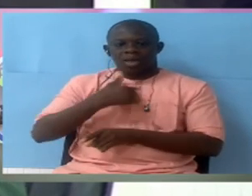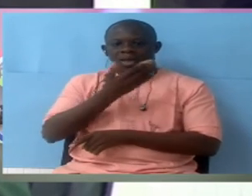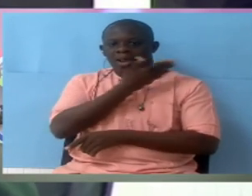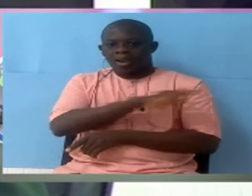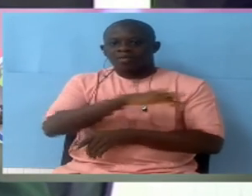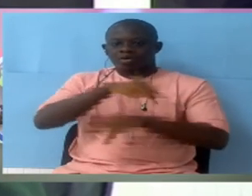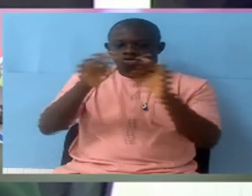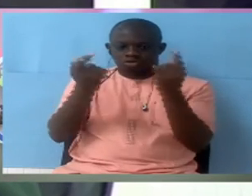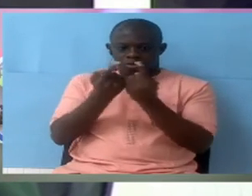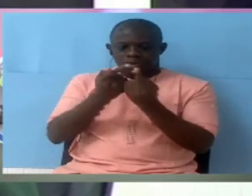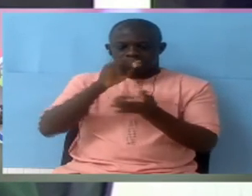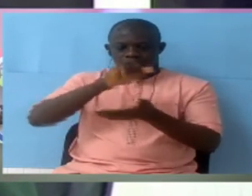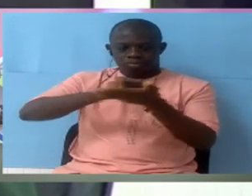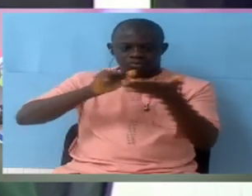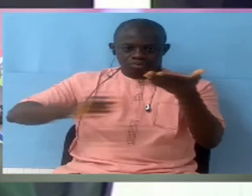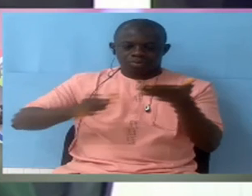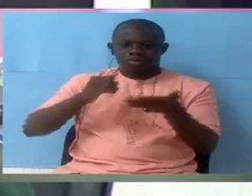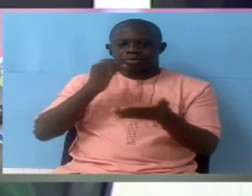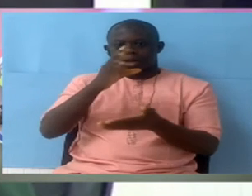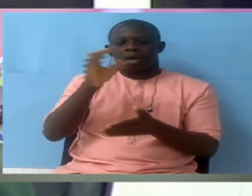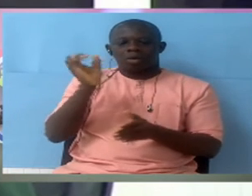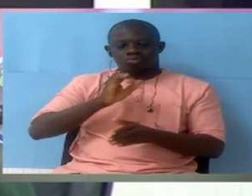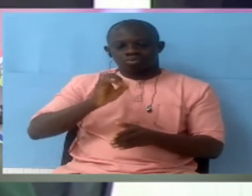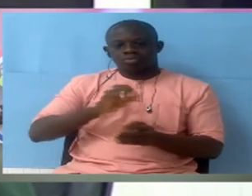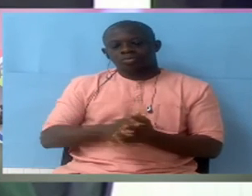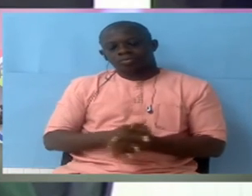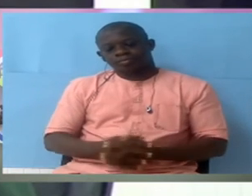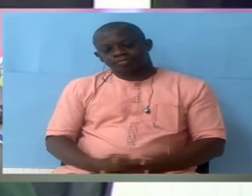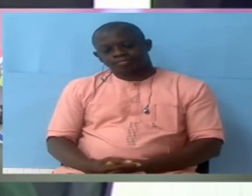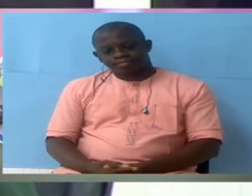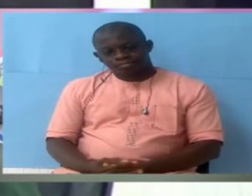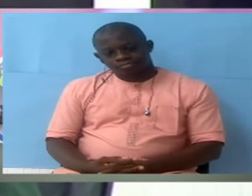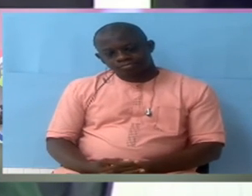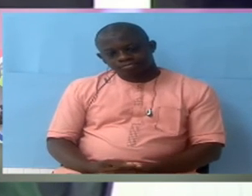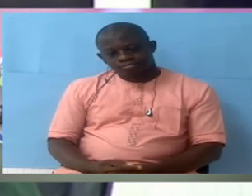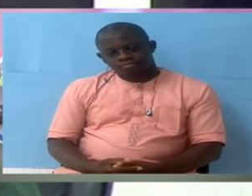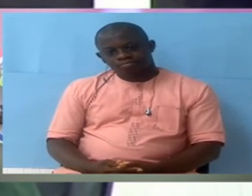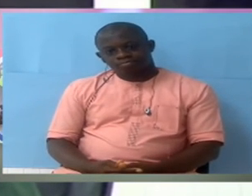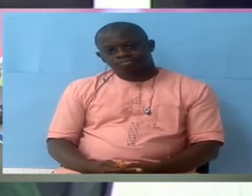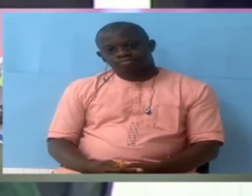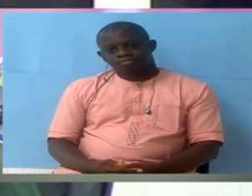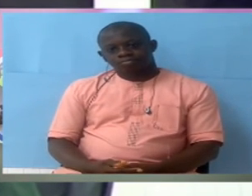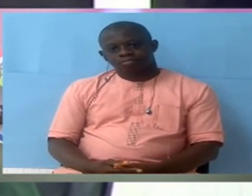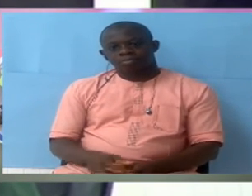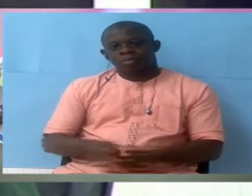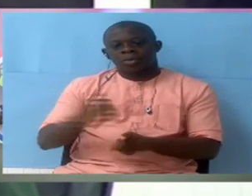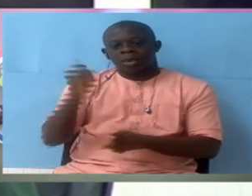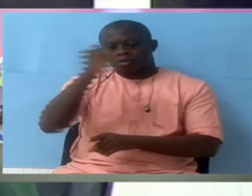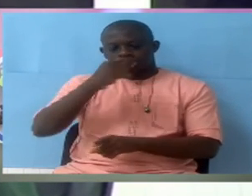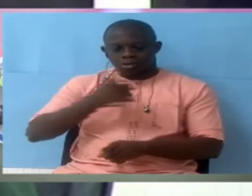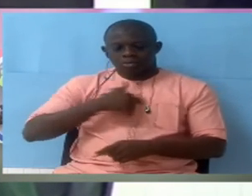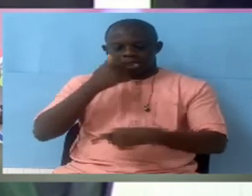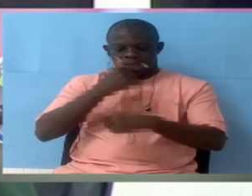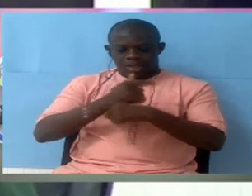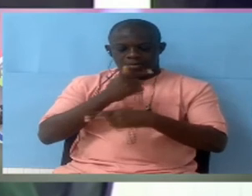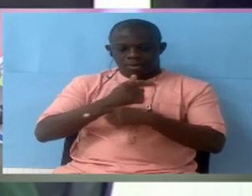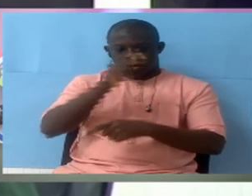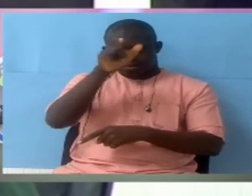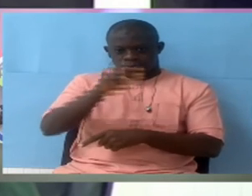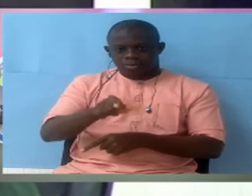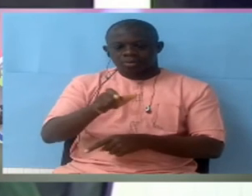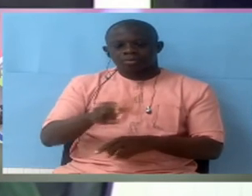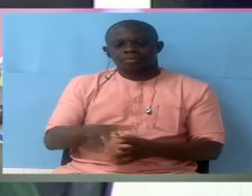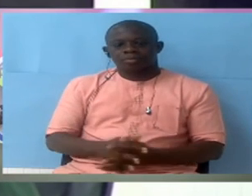out. Jerejef ci ling ma laaj ni ndax te amna lo xamne fatenako. Because as a Gambian. Ndax te comme domi